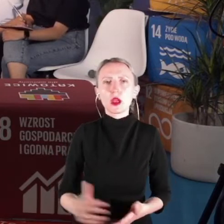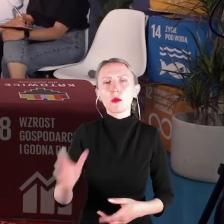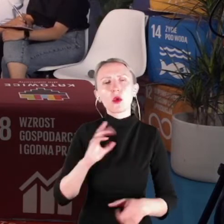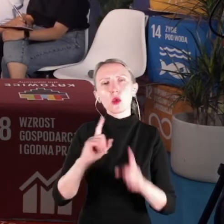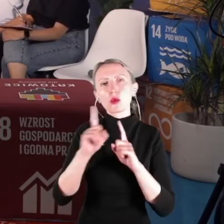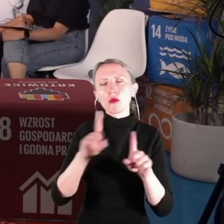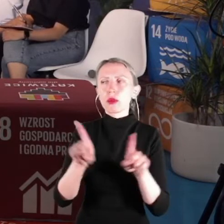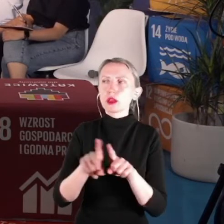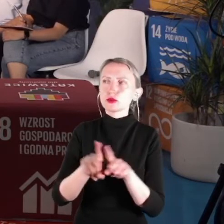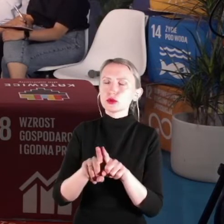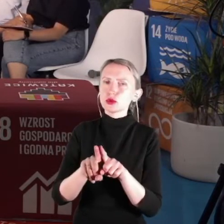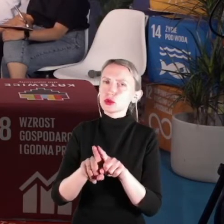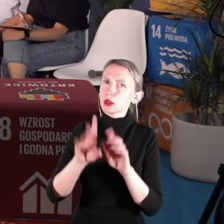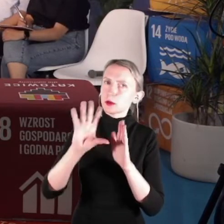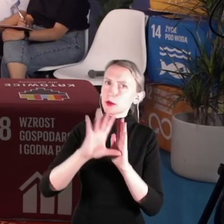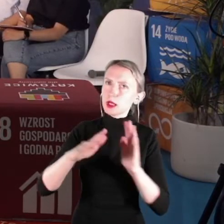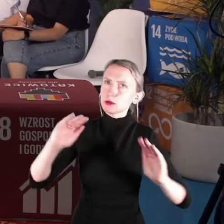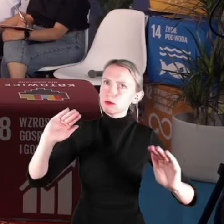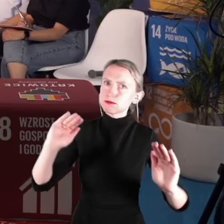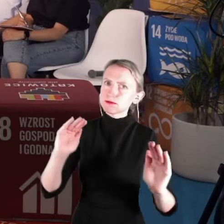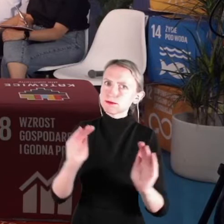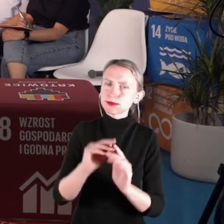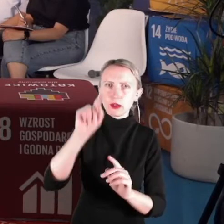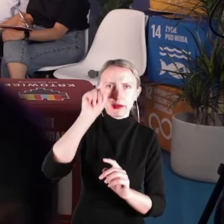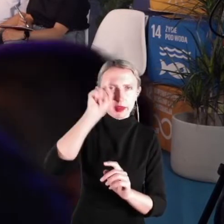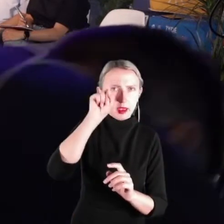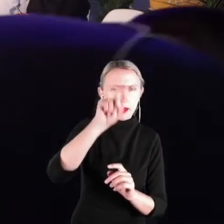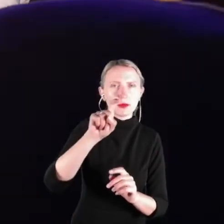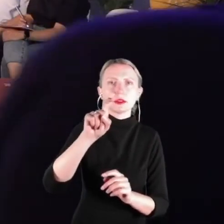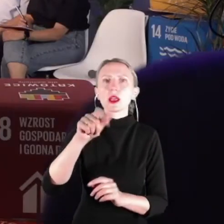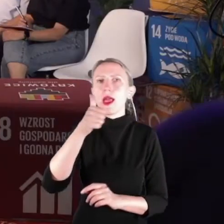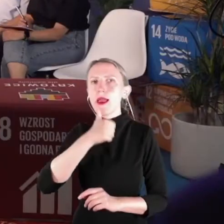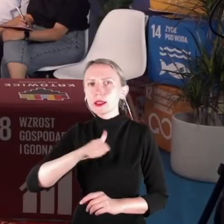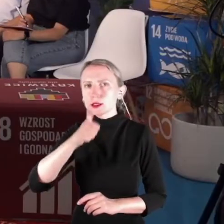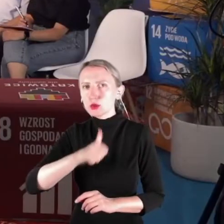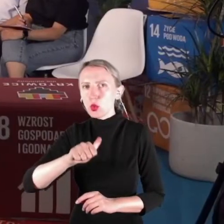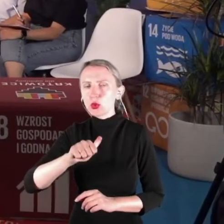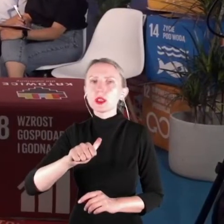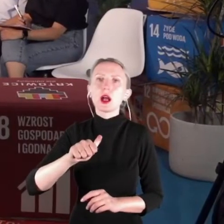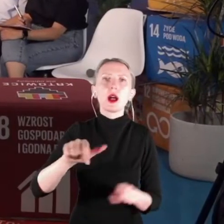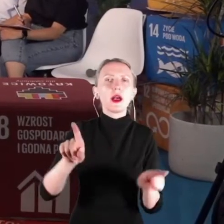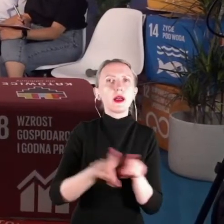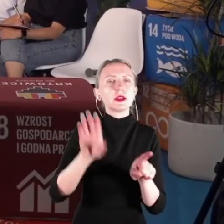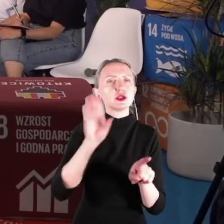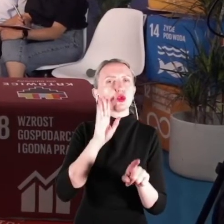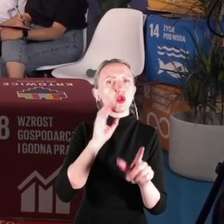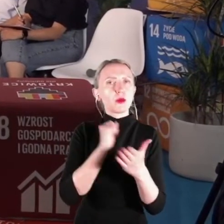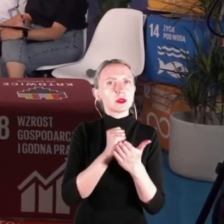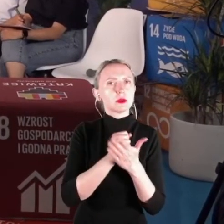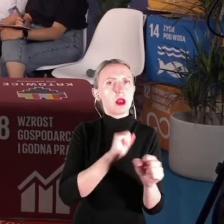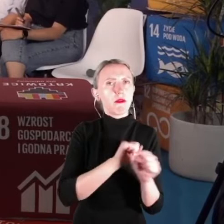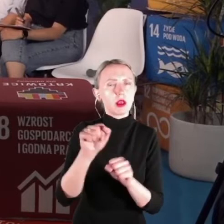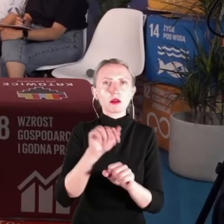states context. Actually, in Estonia they're doing quite similar. They're taking quite similar measures that were